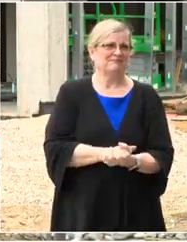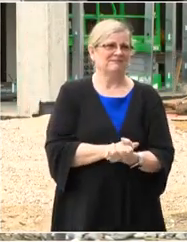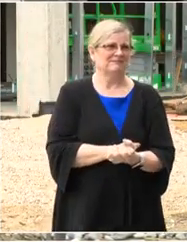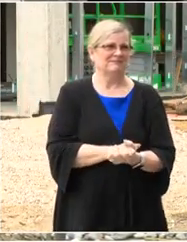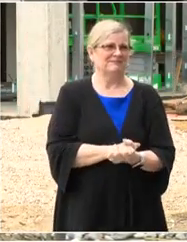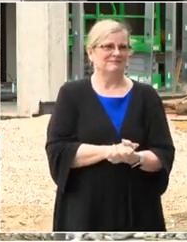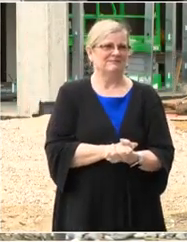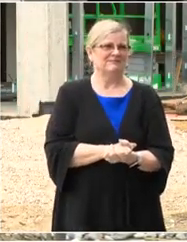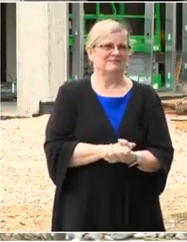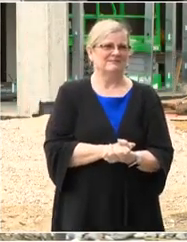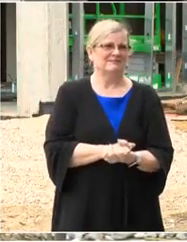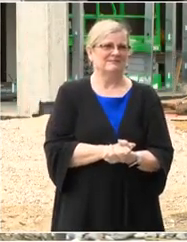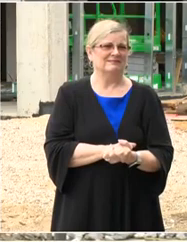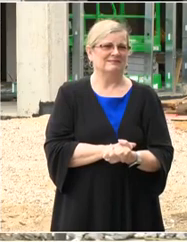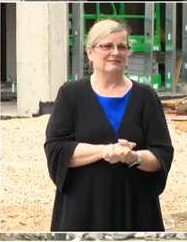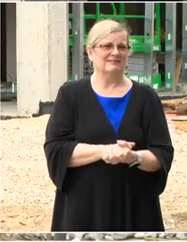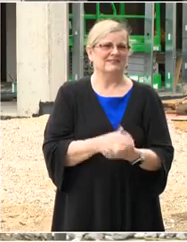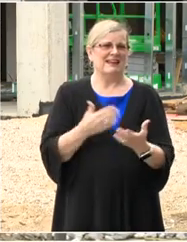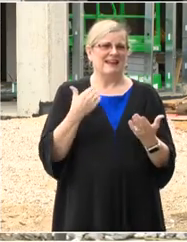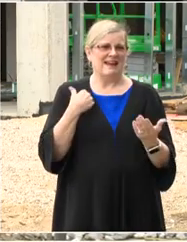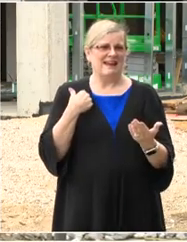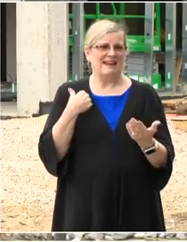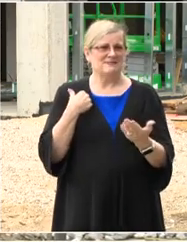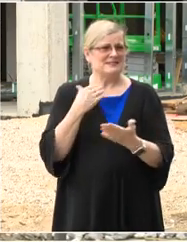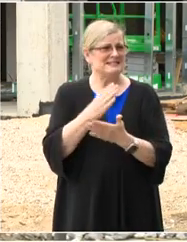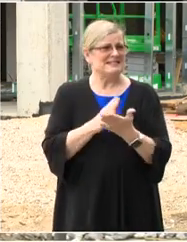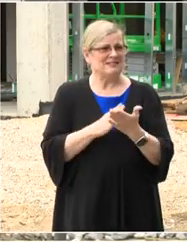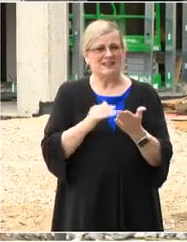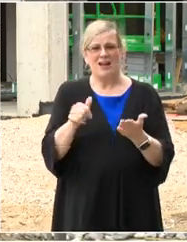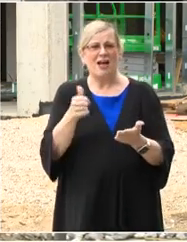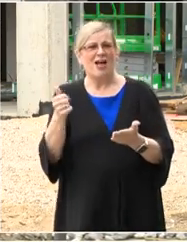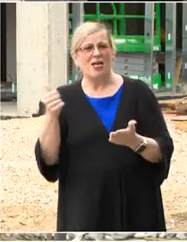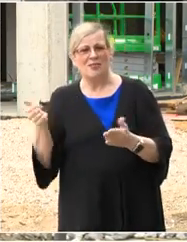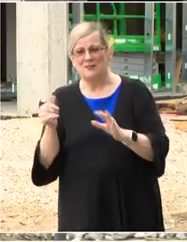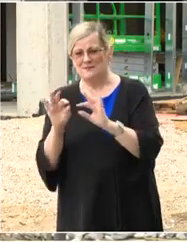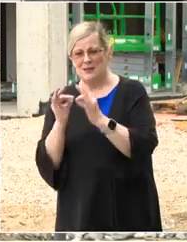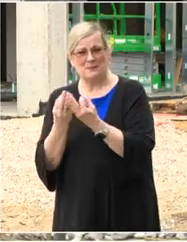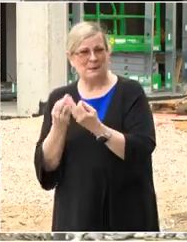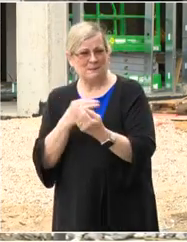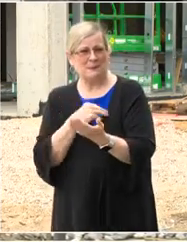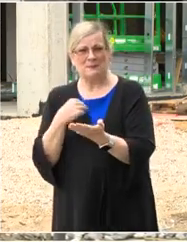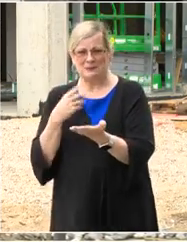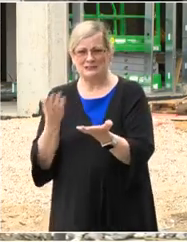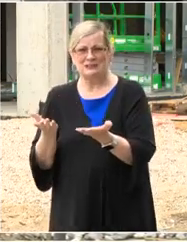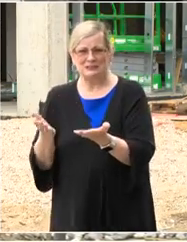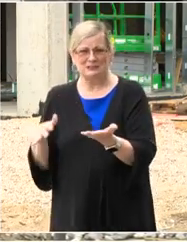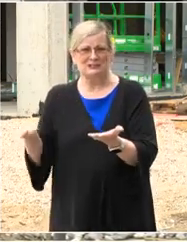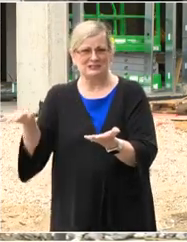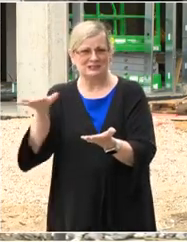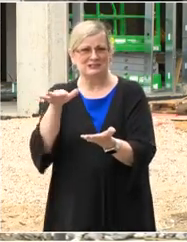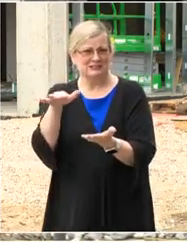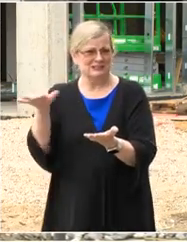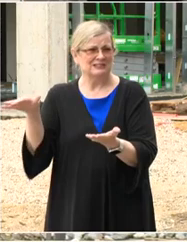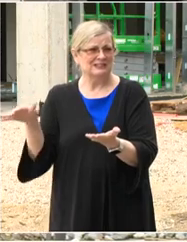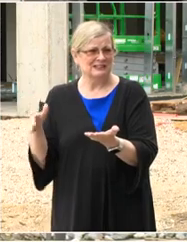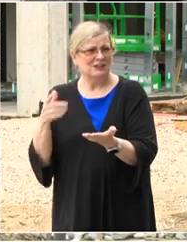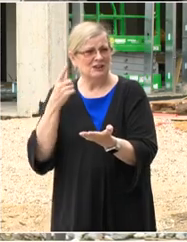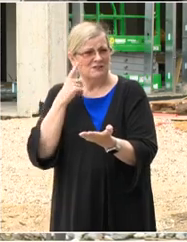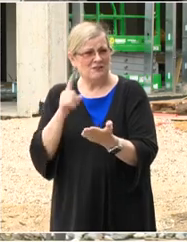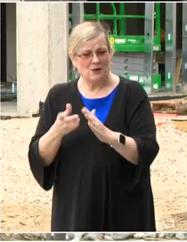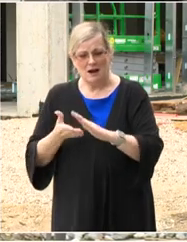We also have some extended family. We've got the DEMWA cluster, the Deputy Mayor for Operations and